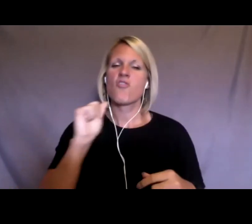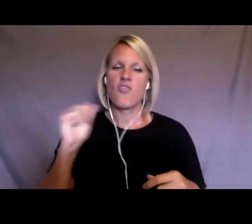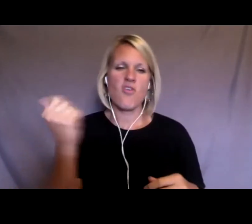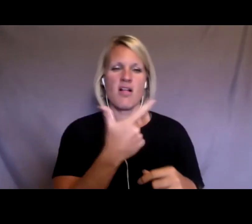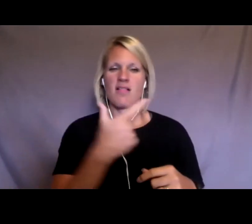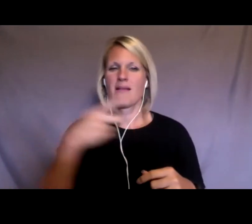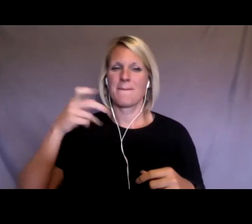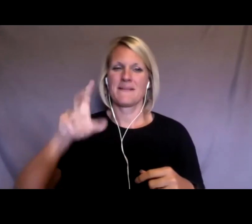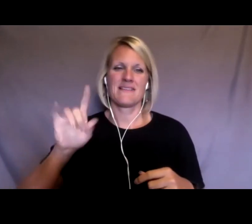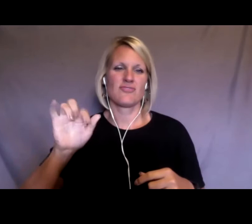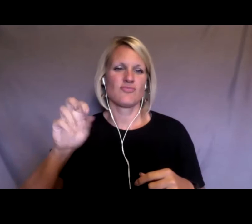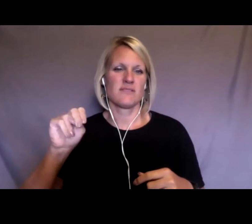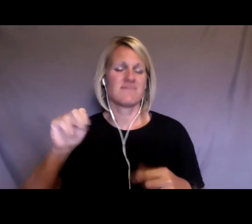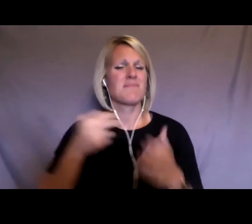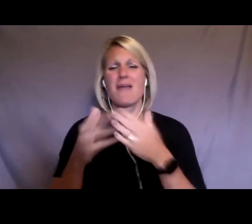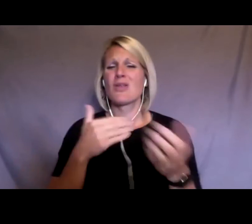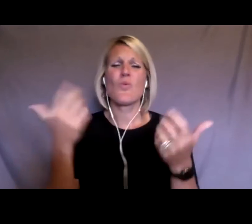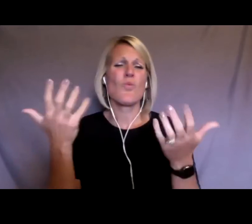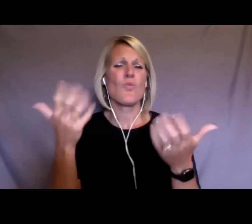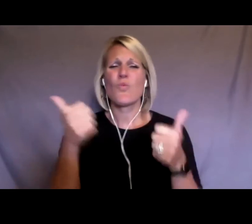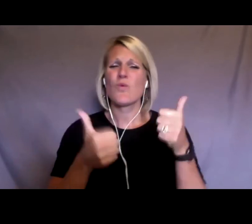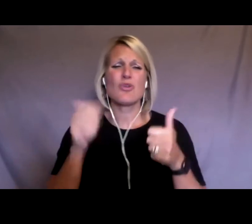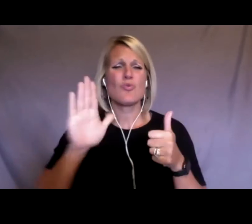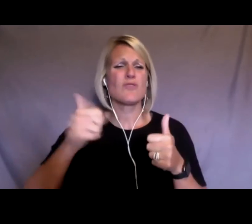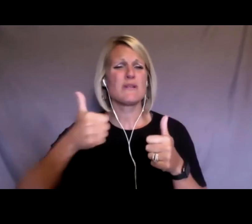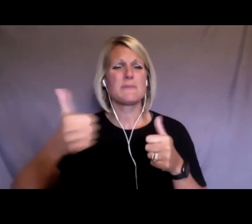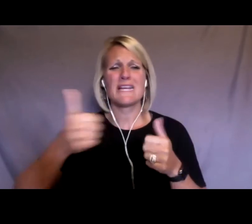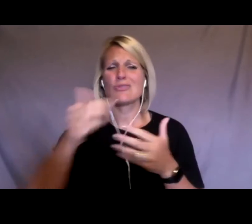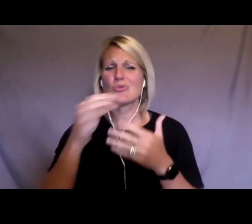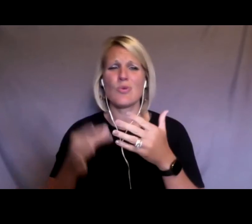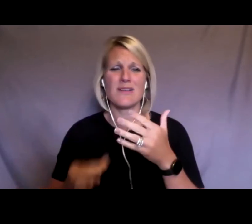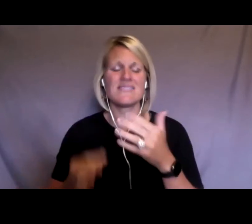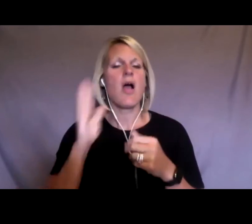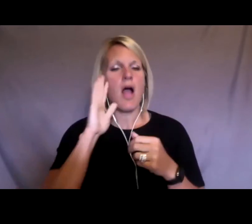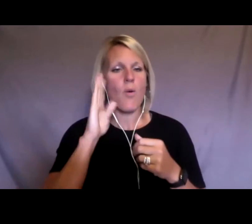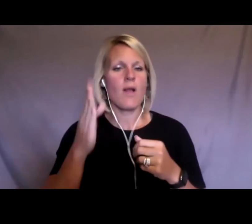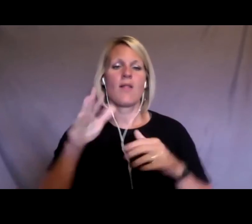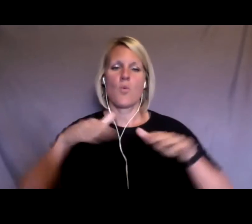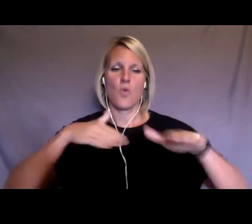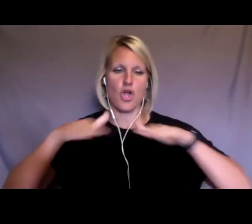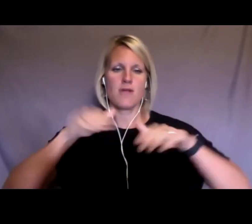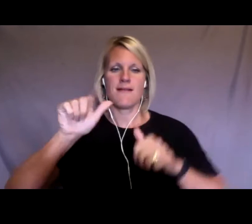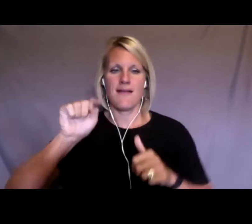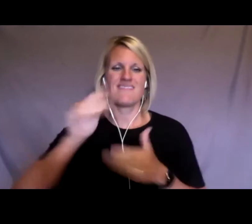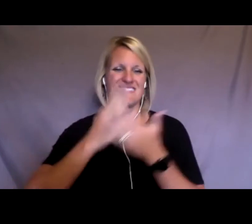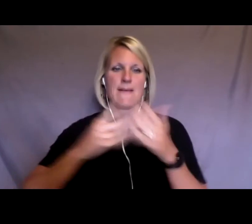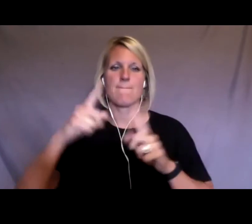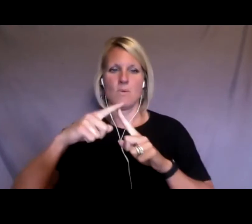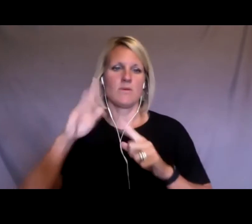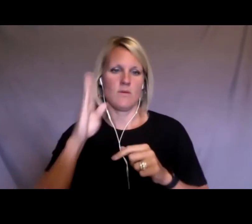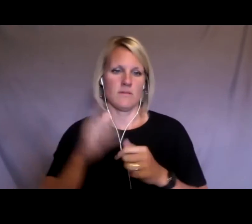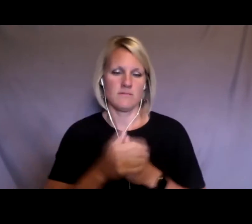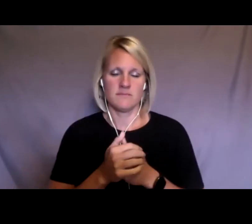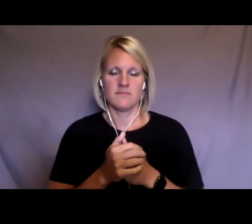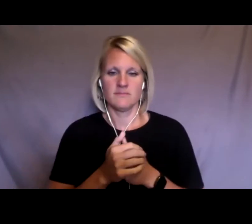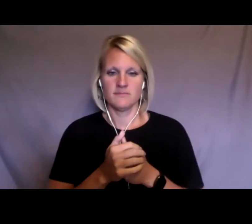major transportation choice is, we are always going to be on foot at some point. And it's